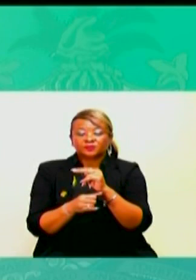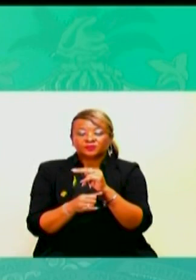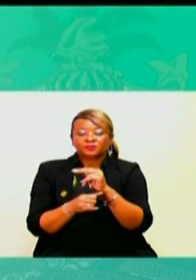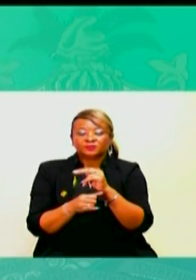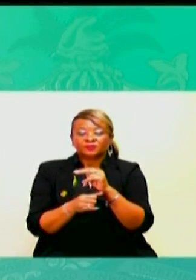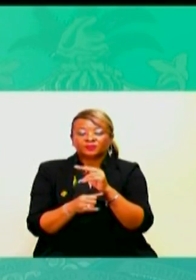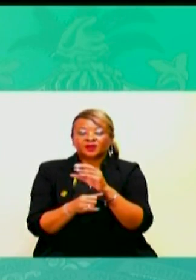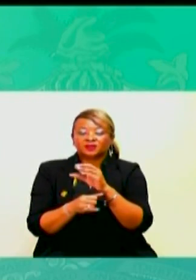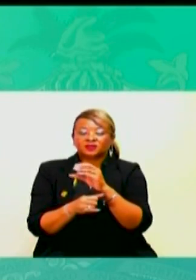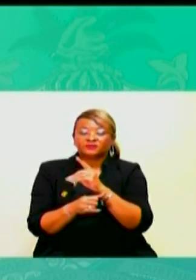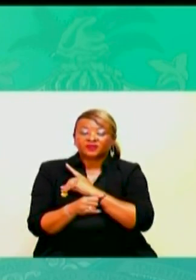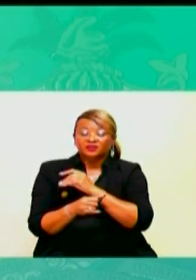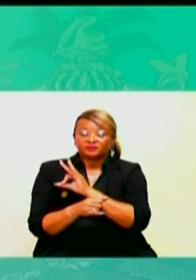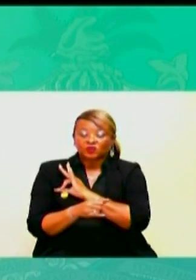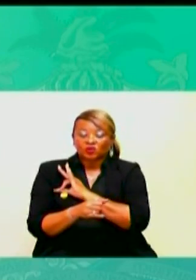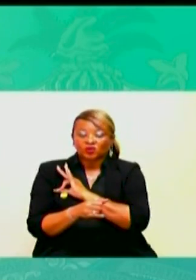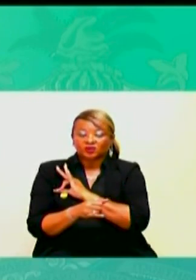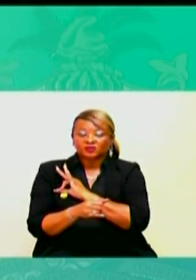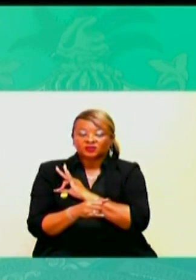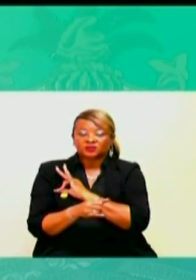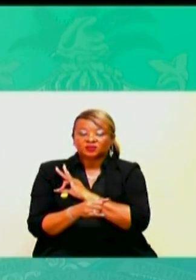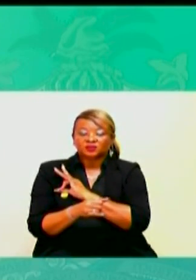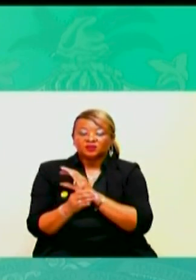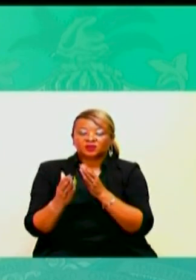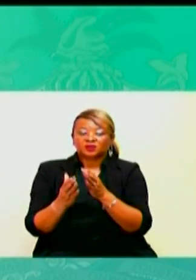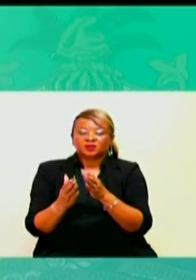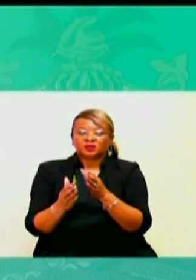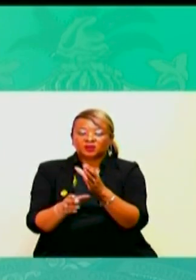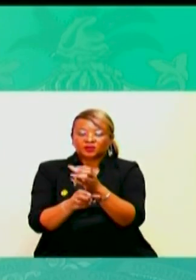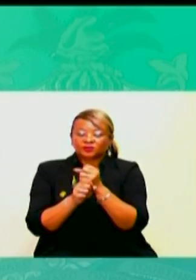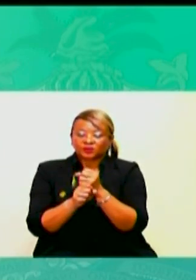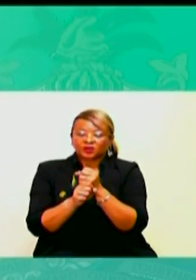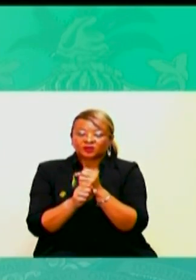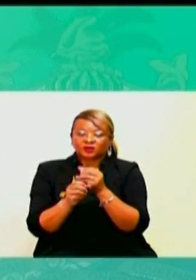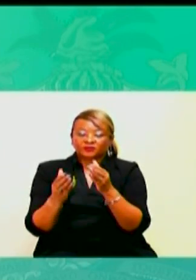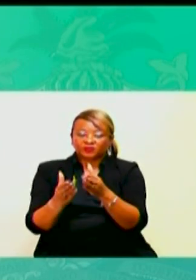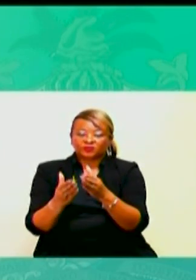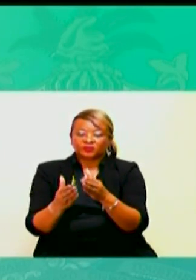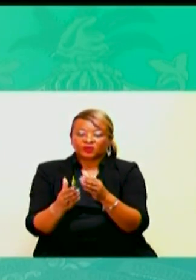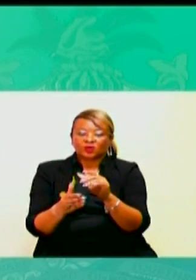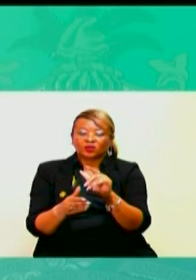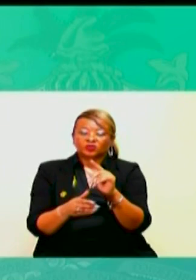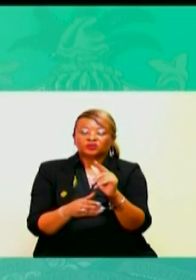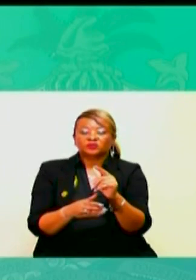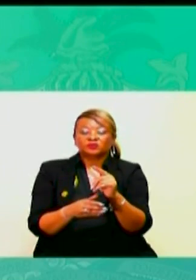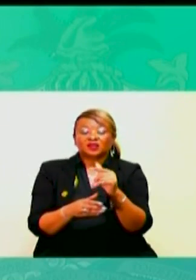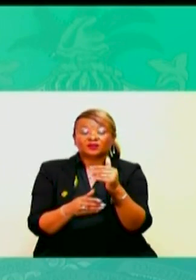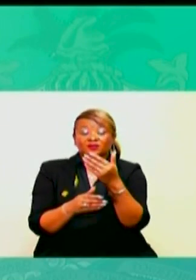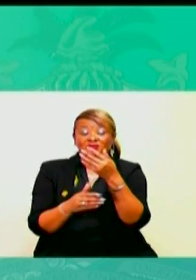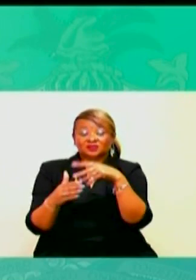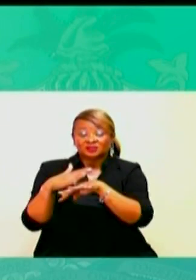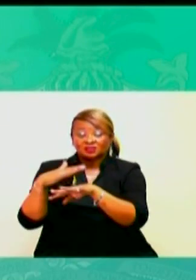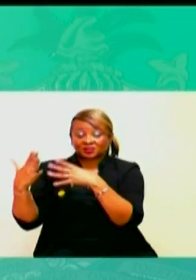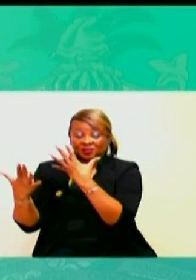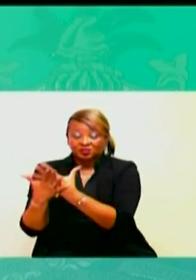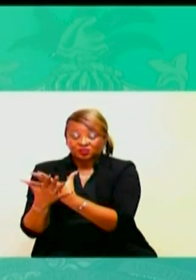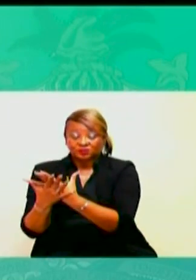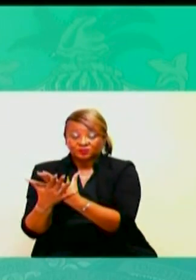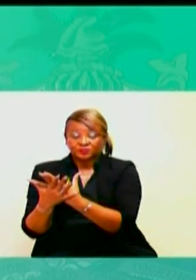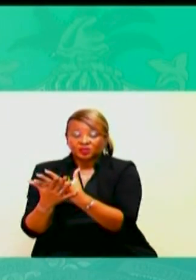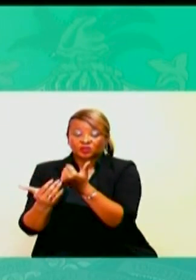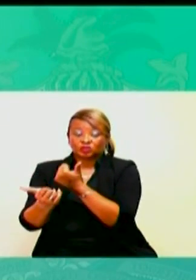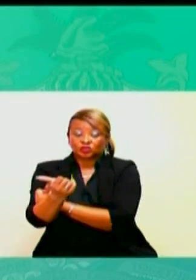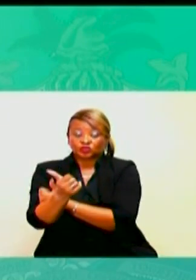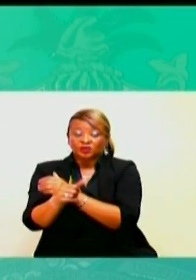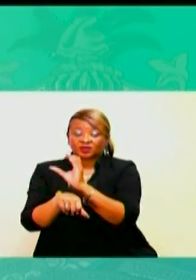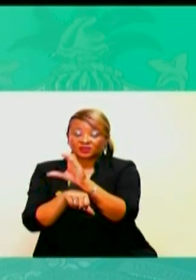Royal Bahamas Defense Force, interdicted a vessel with 20 migrants on board, all of whom are now at the detention center. The Drug Enforcement Unit and